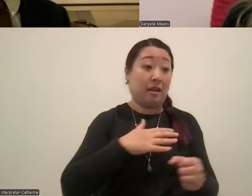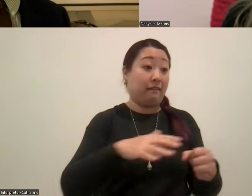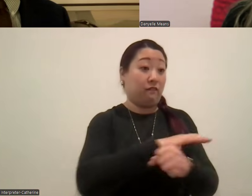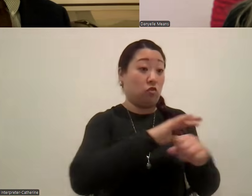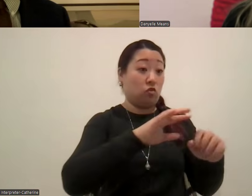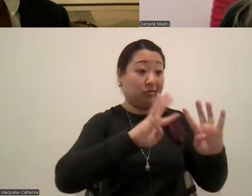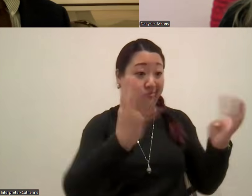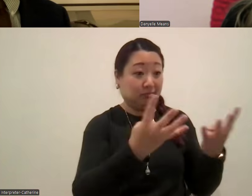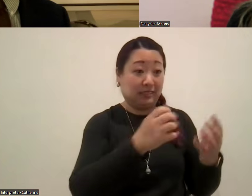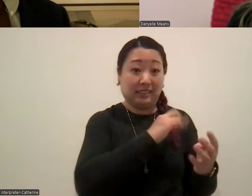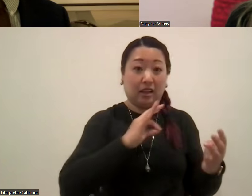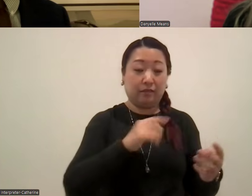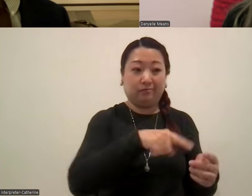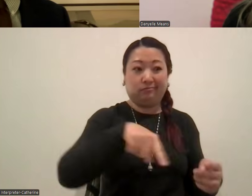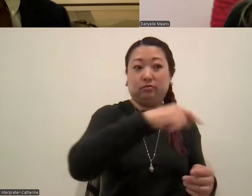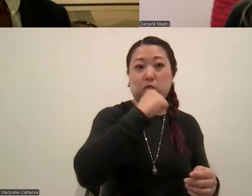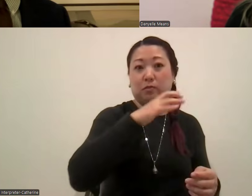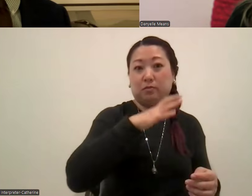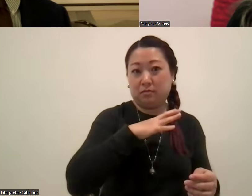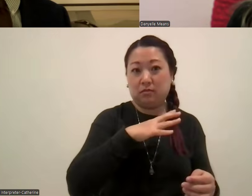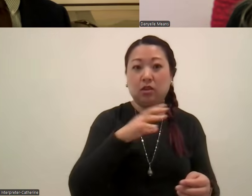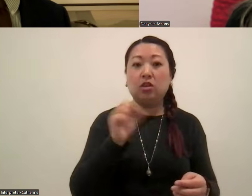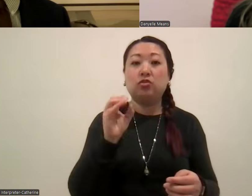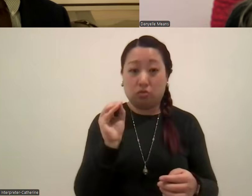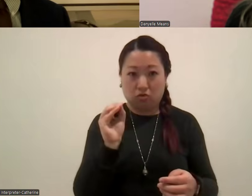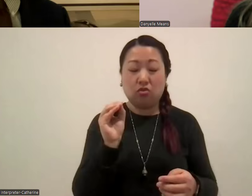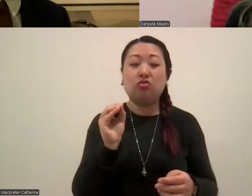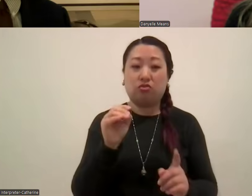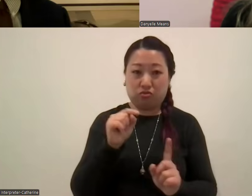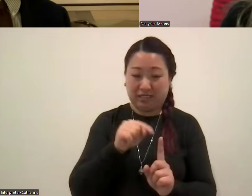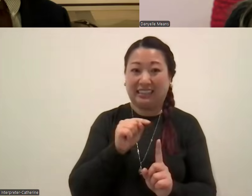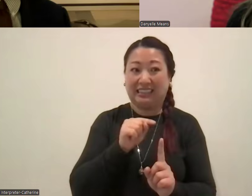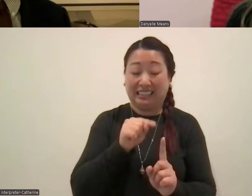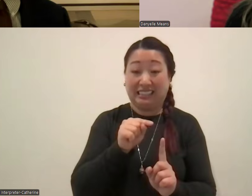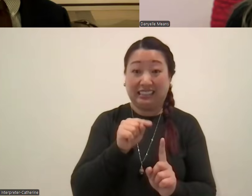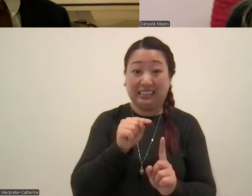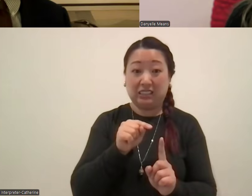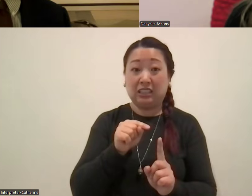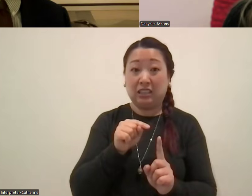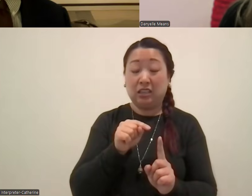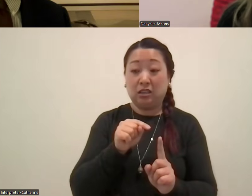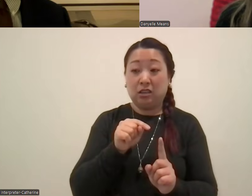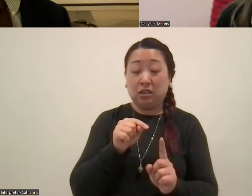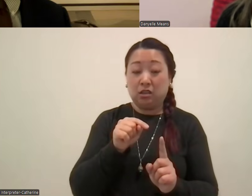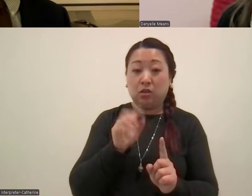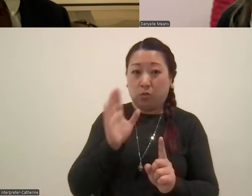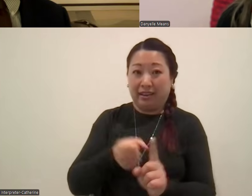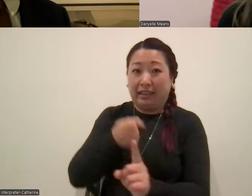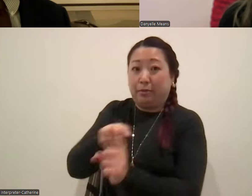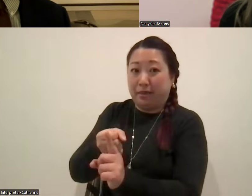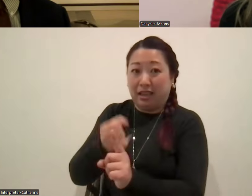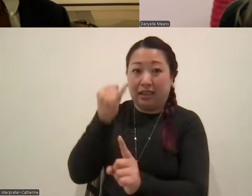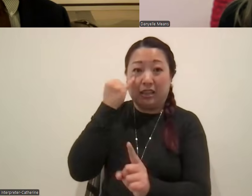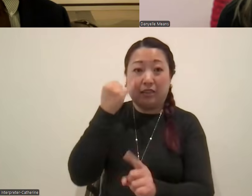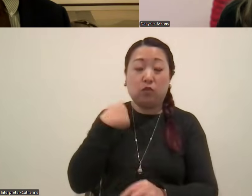female. And so this was going to have an impact on whether or not we